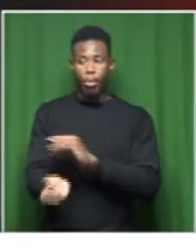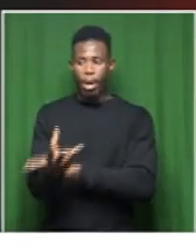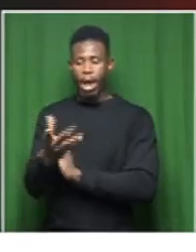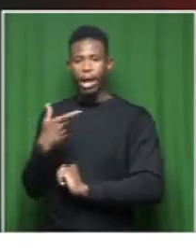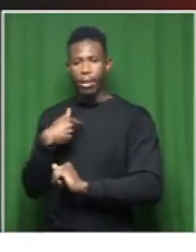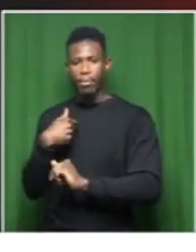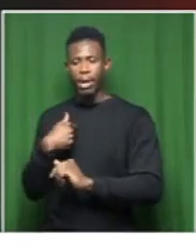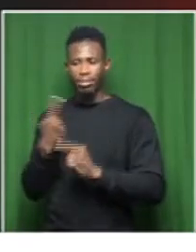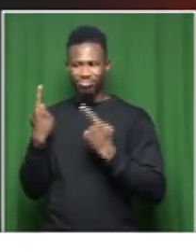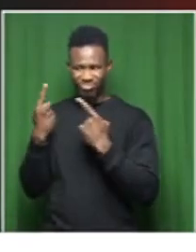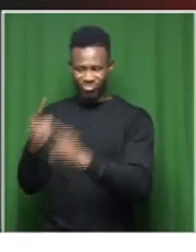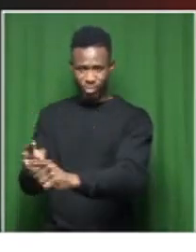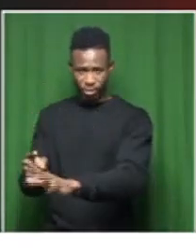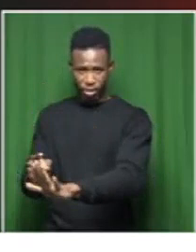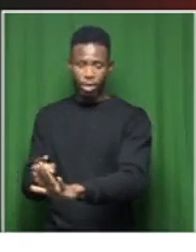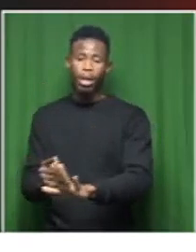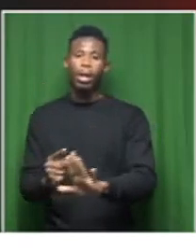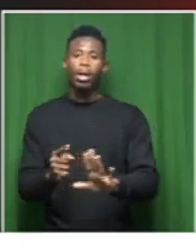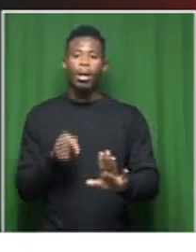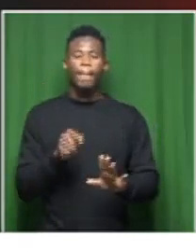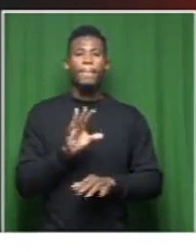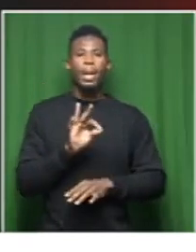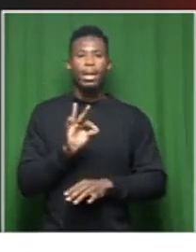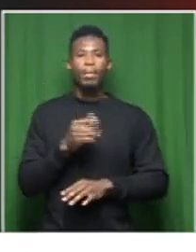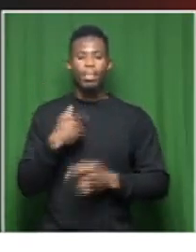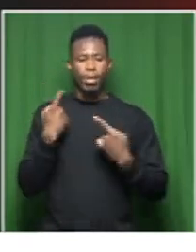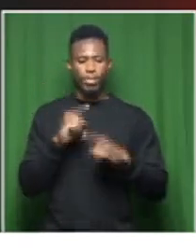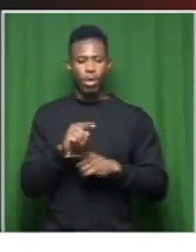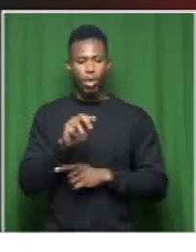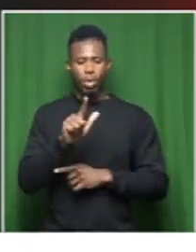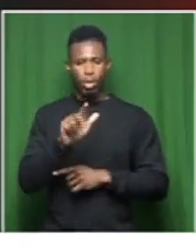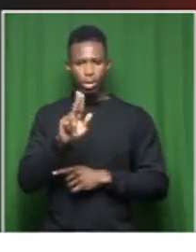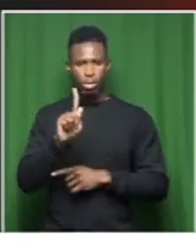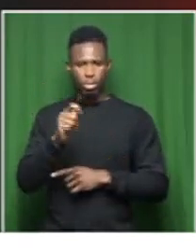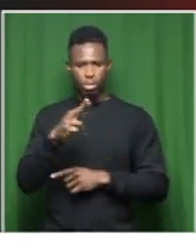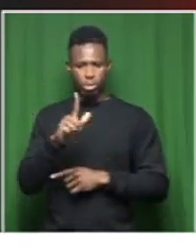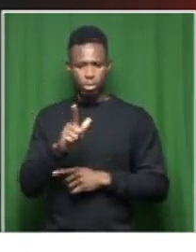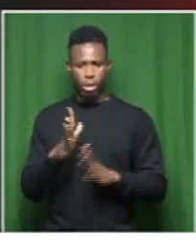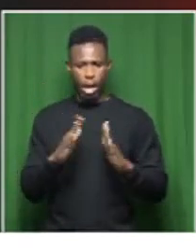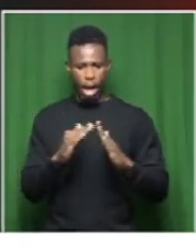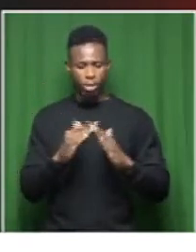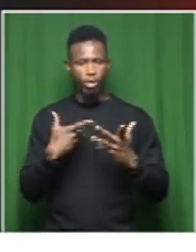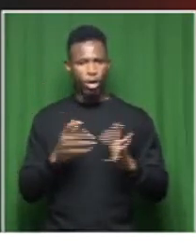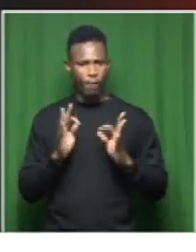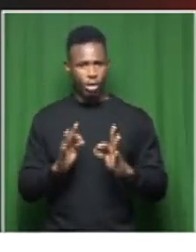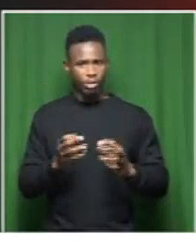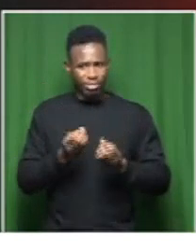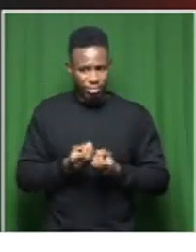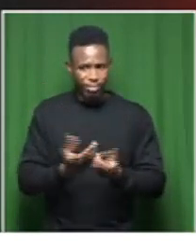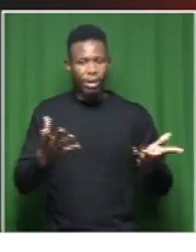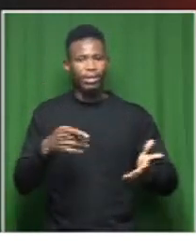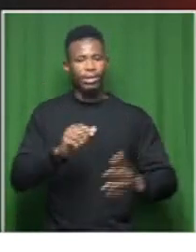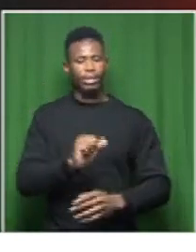I officially went to Little House on Monday to release the document to the country, so everybody knows. But